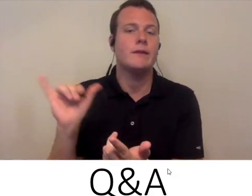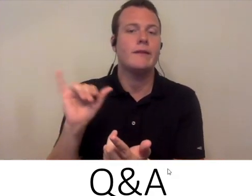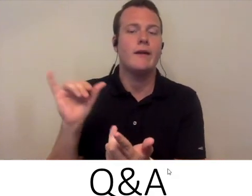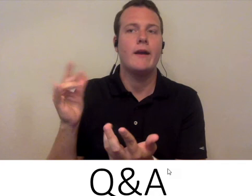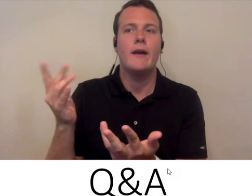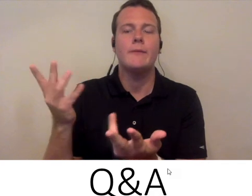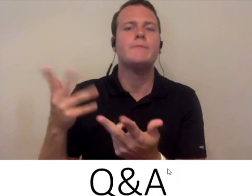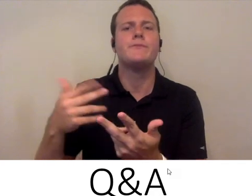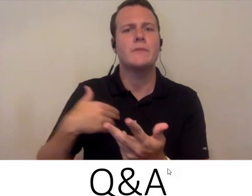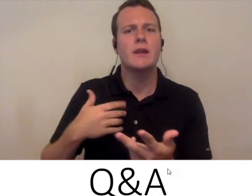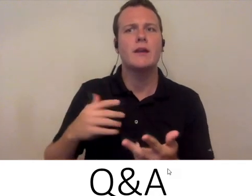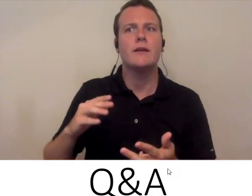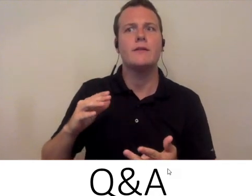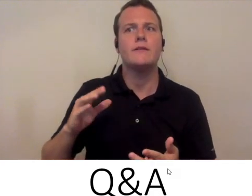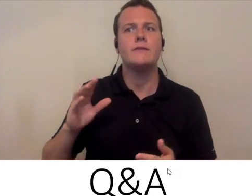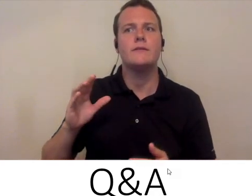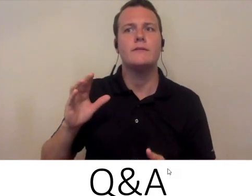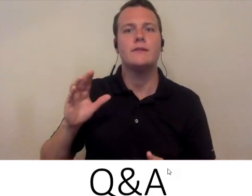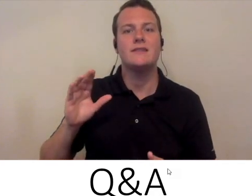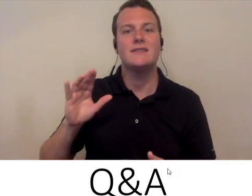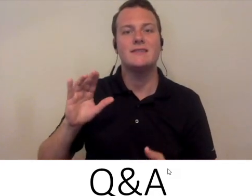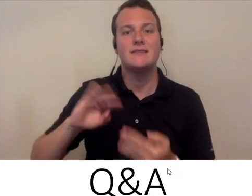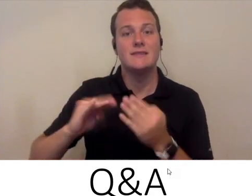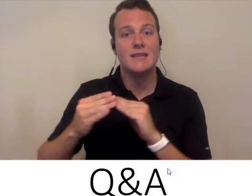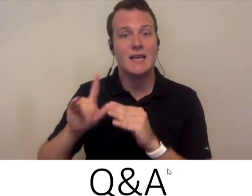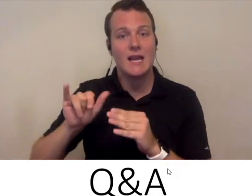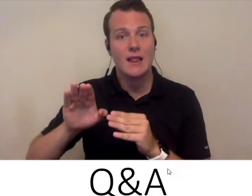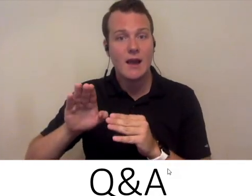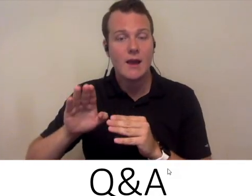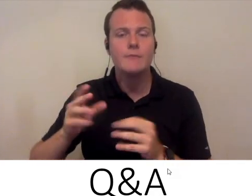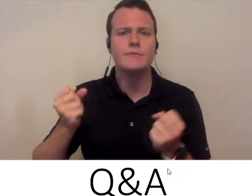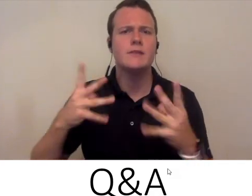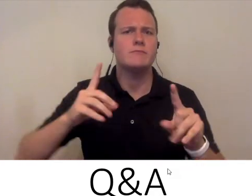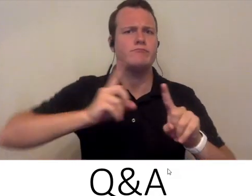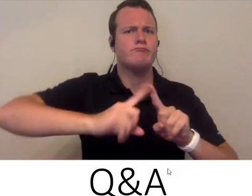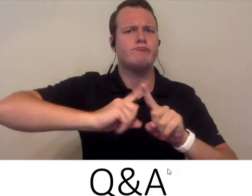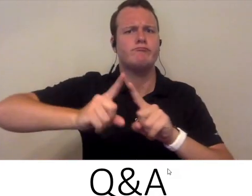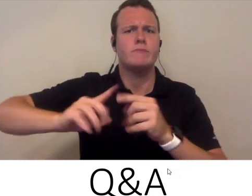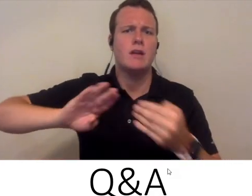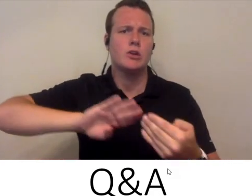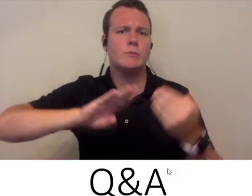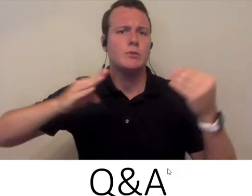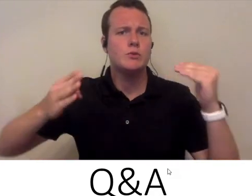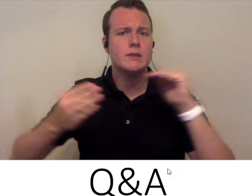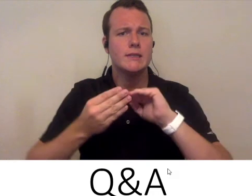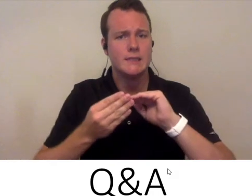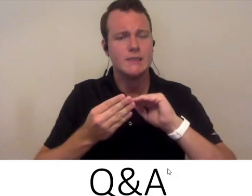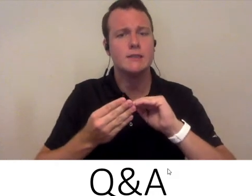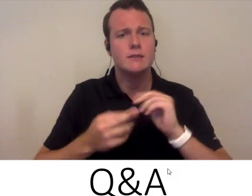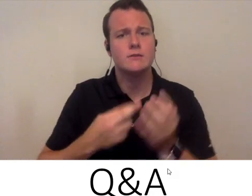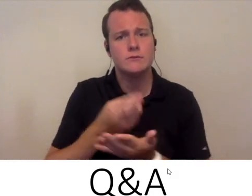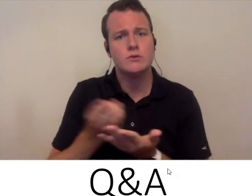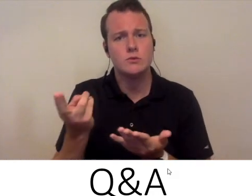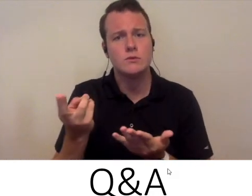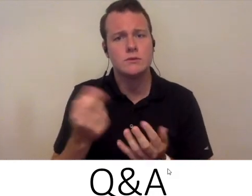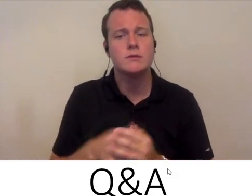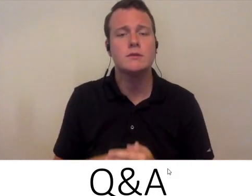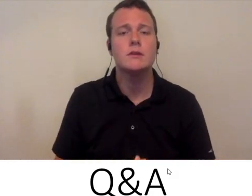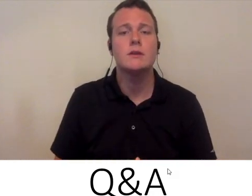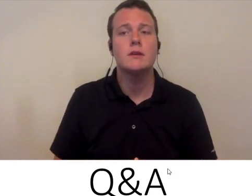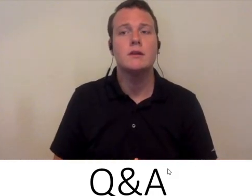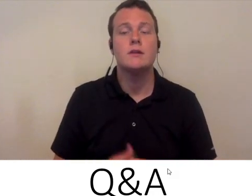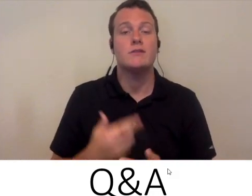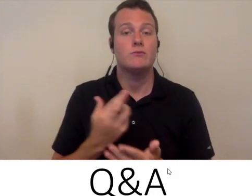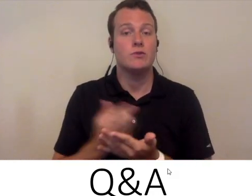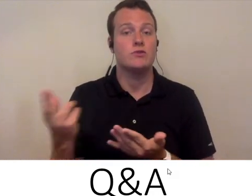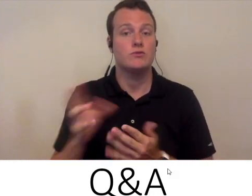city clubs. So there's a number of different community resources, but resources to get involved